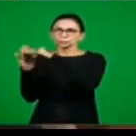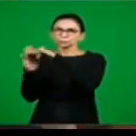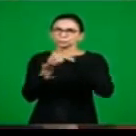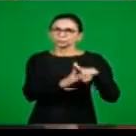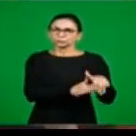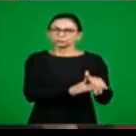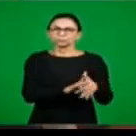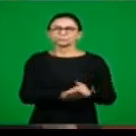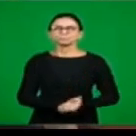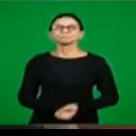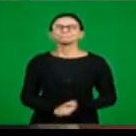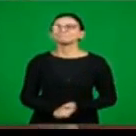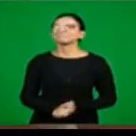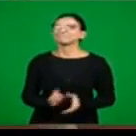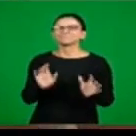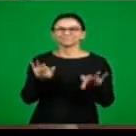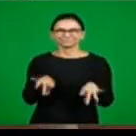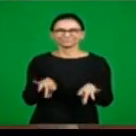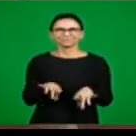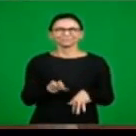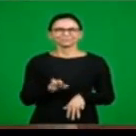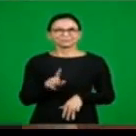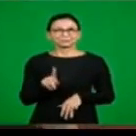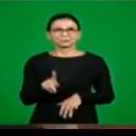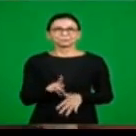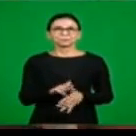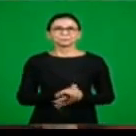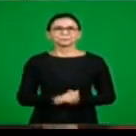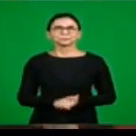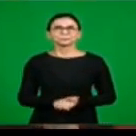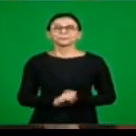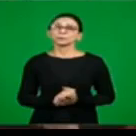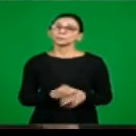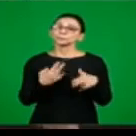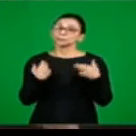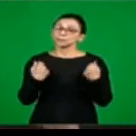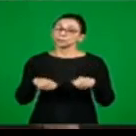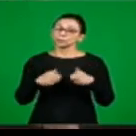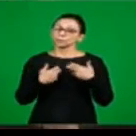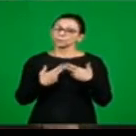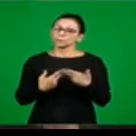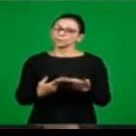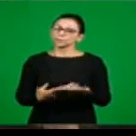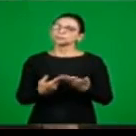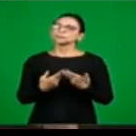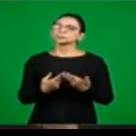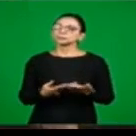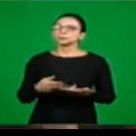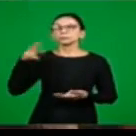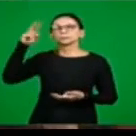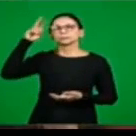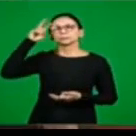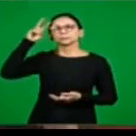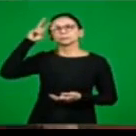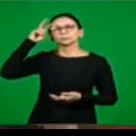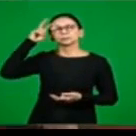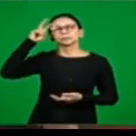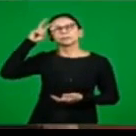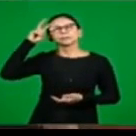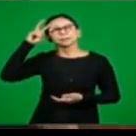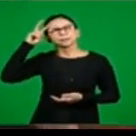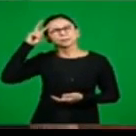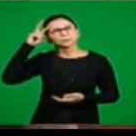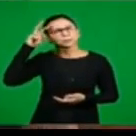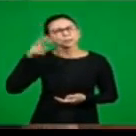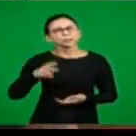well, my brethren. This is over. So we need to keep the word of patience. There